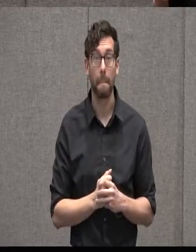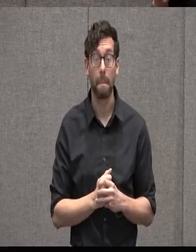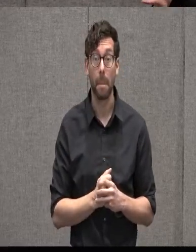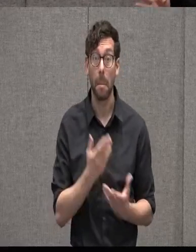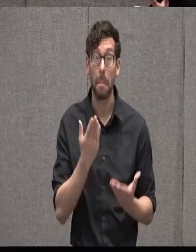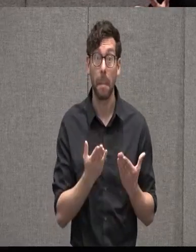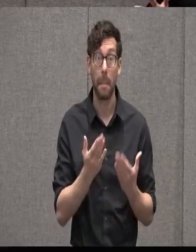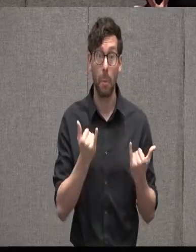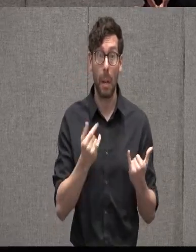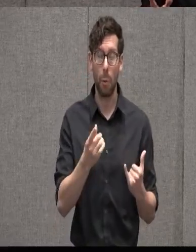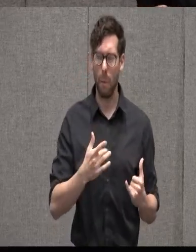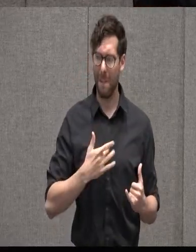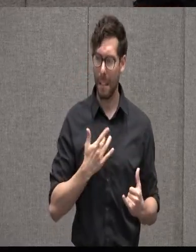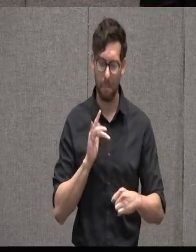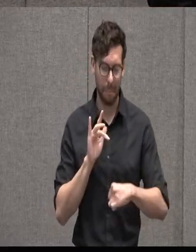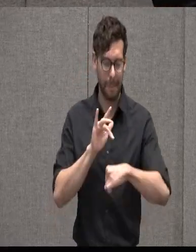How about something that you're hearing?